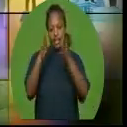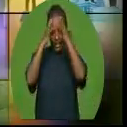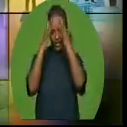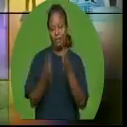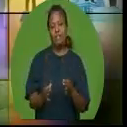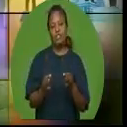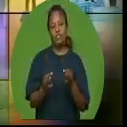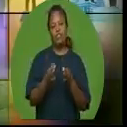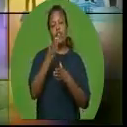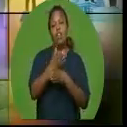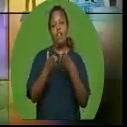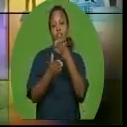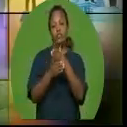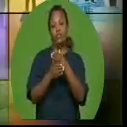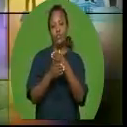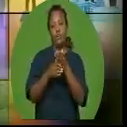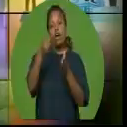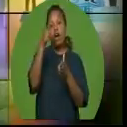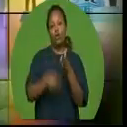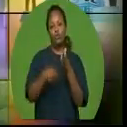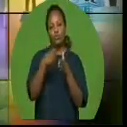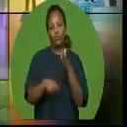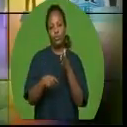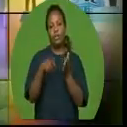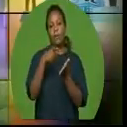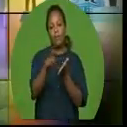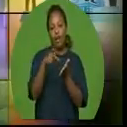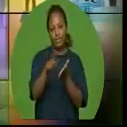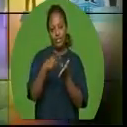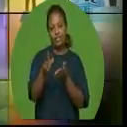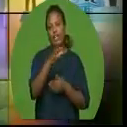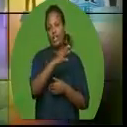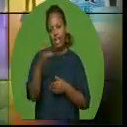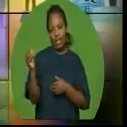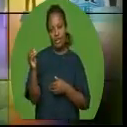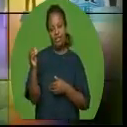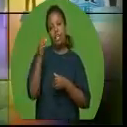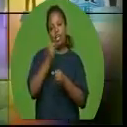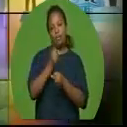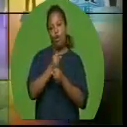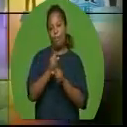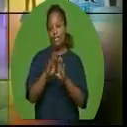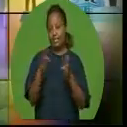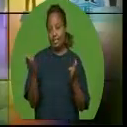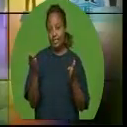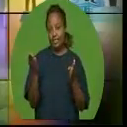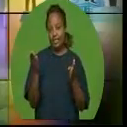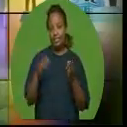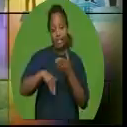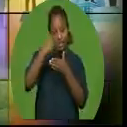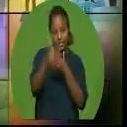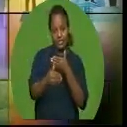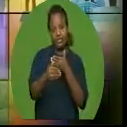and determination of levels of outputs, prices and employment. In the